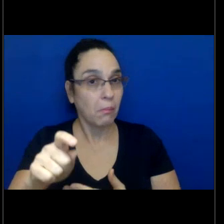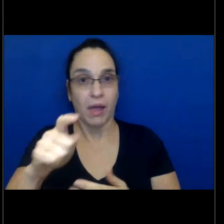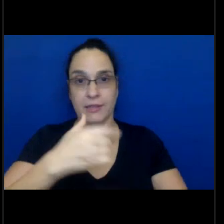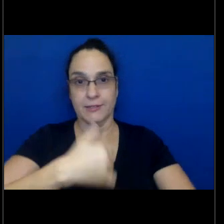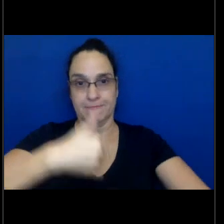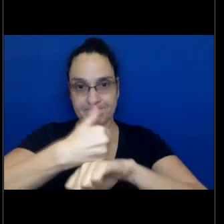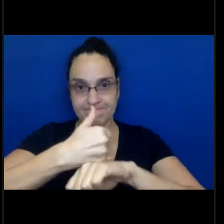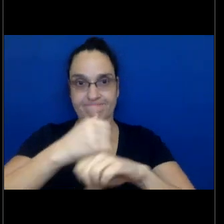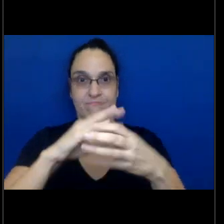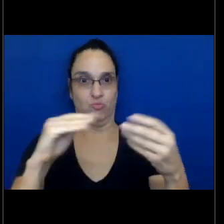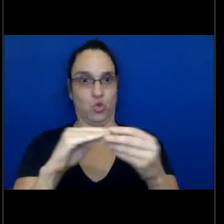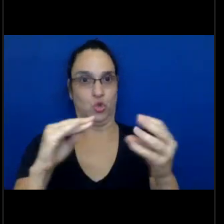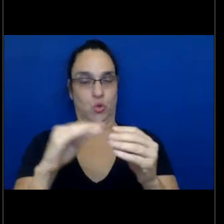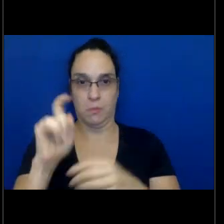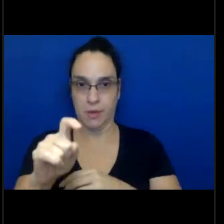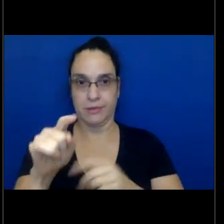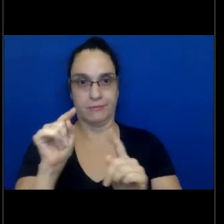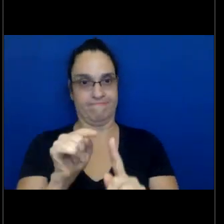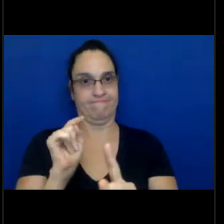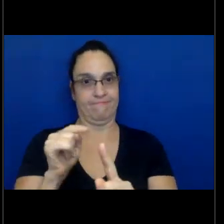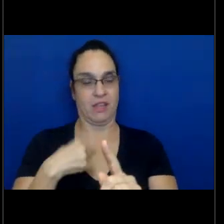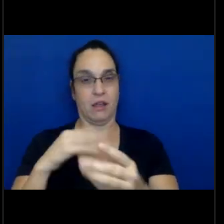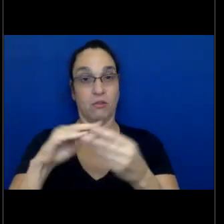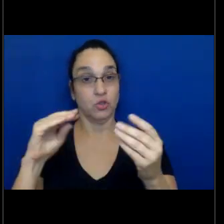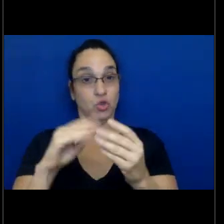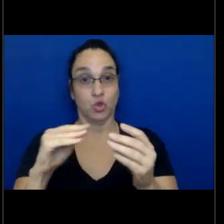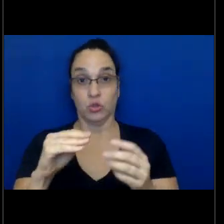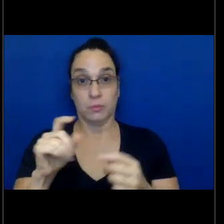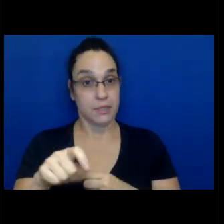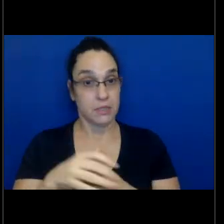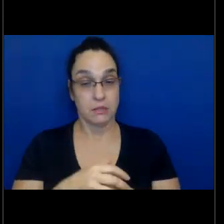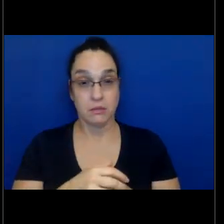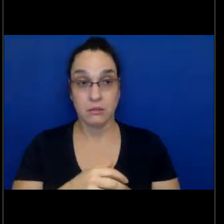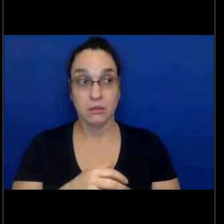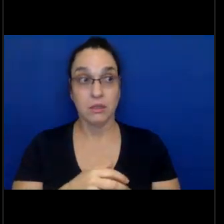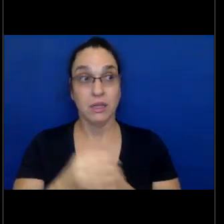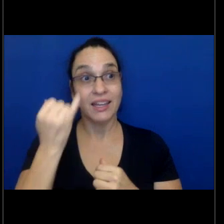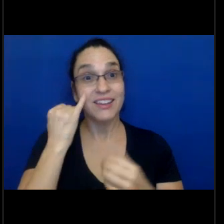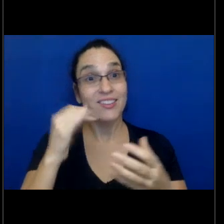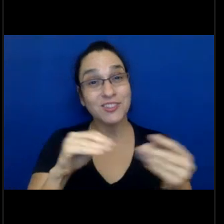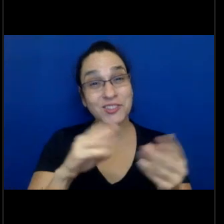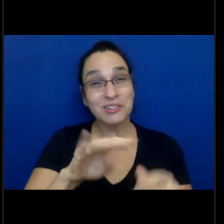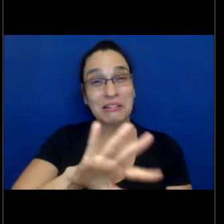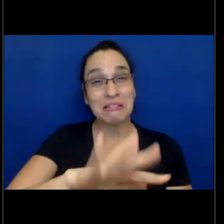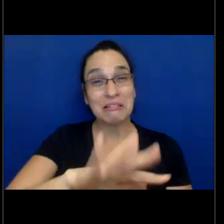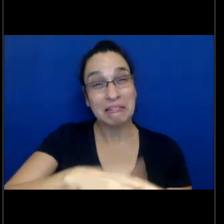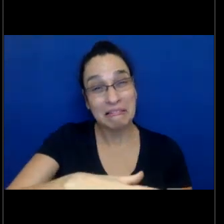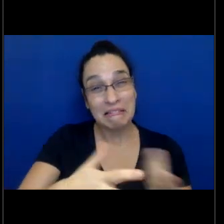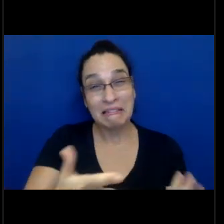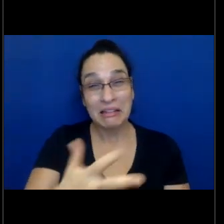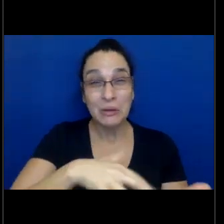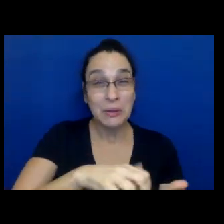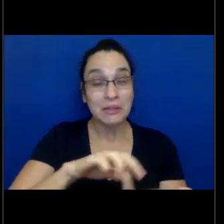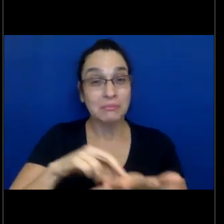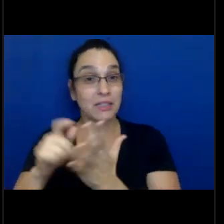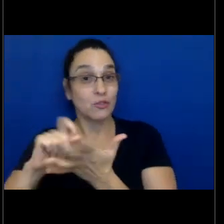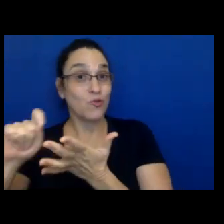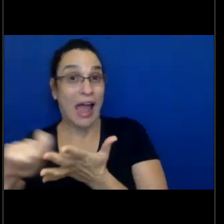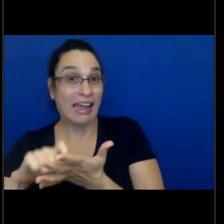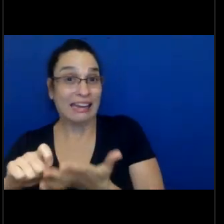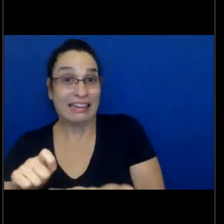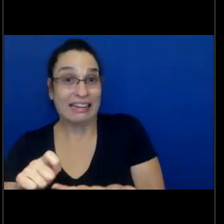story and how you write about the story can only be as good as your story, right? So in other words, the research has to be there,